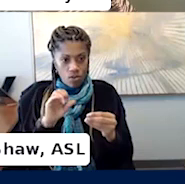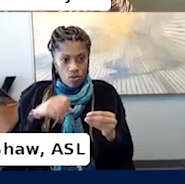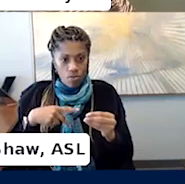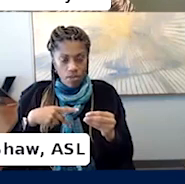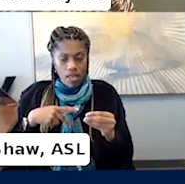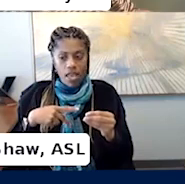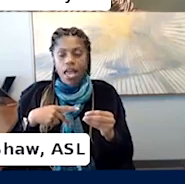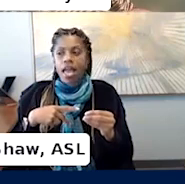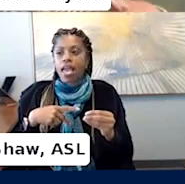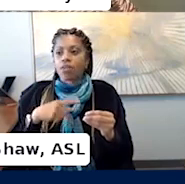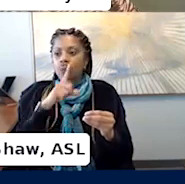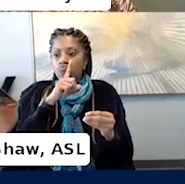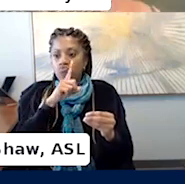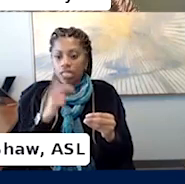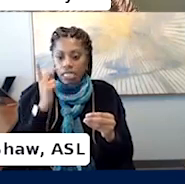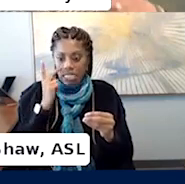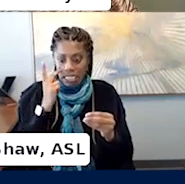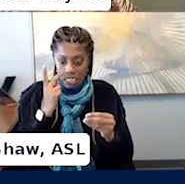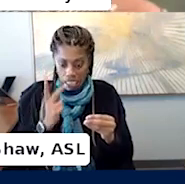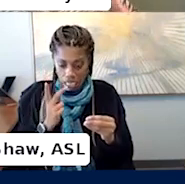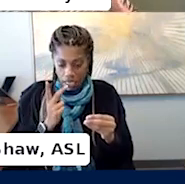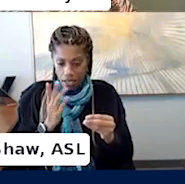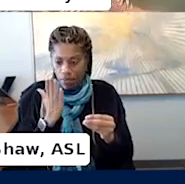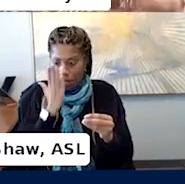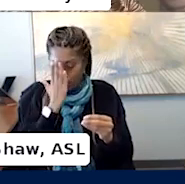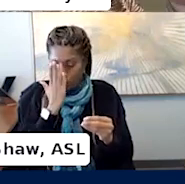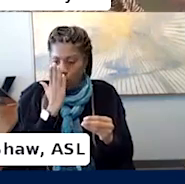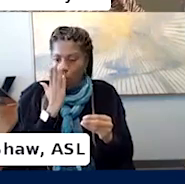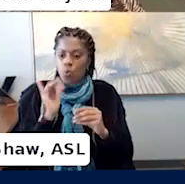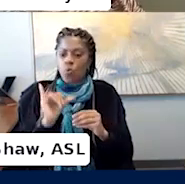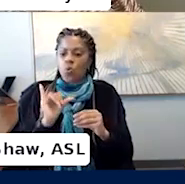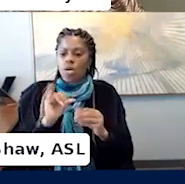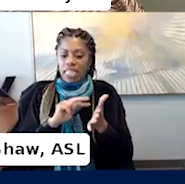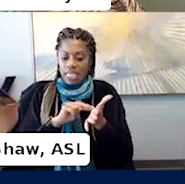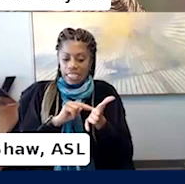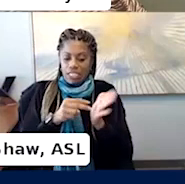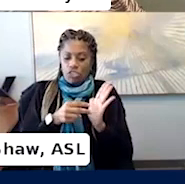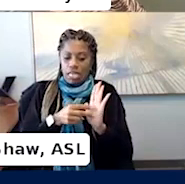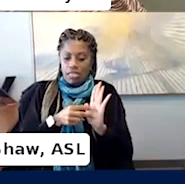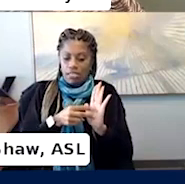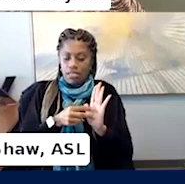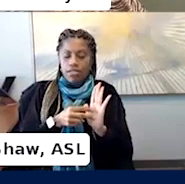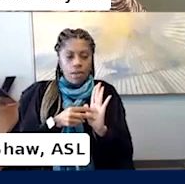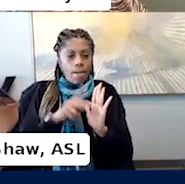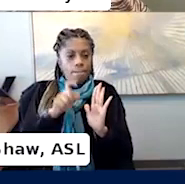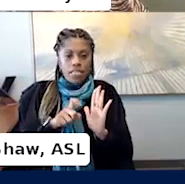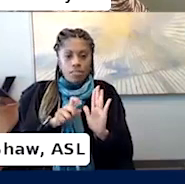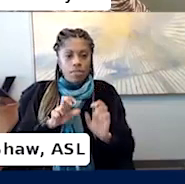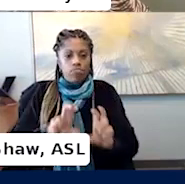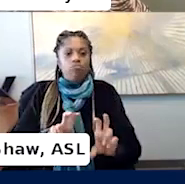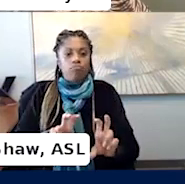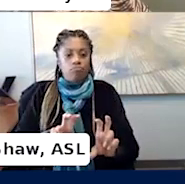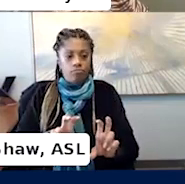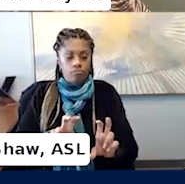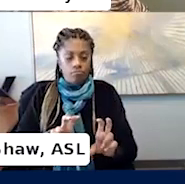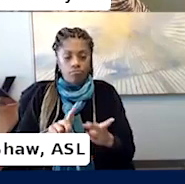process is something that I'm so proud to be a part of. The authenticity of allowing storytellers to tell